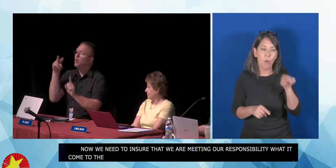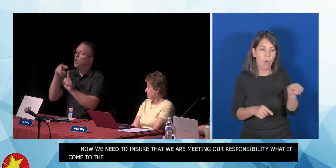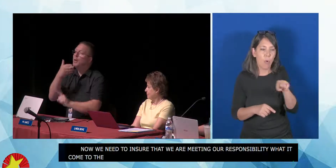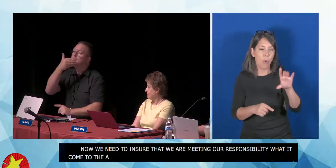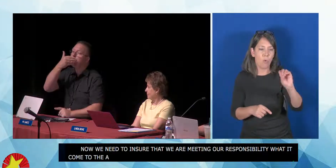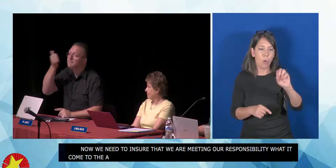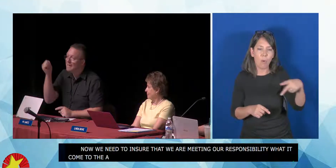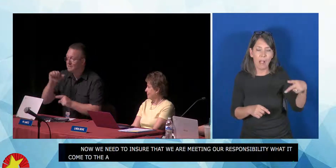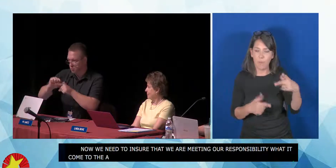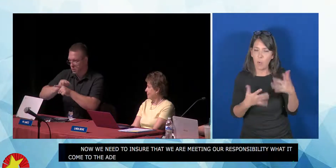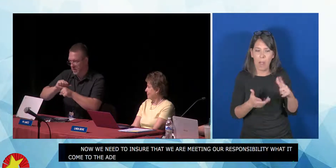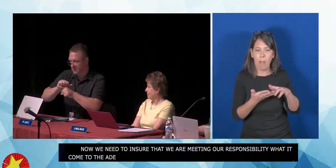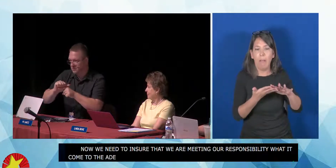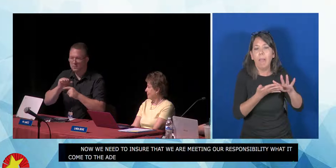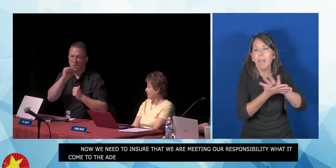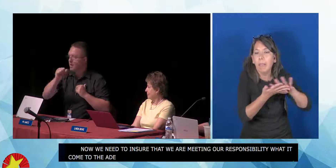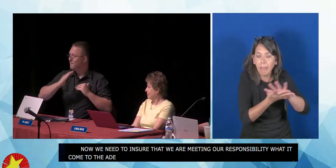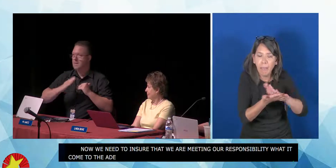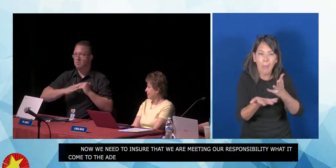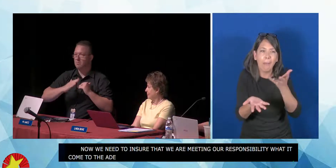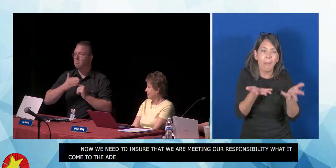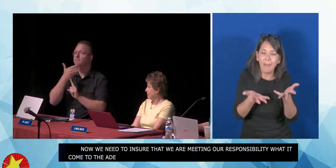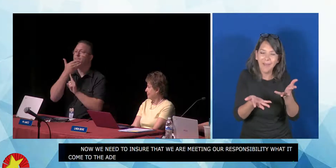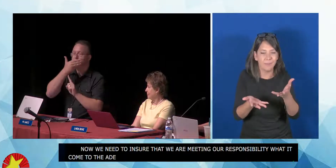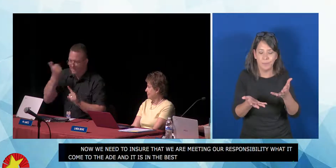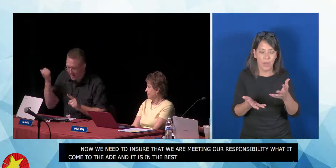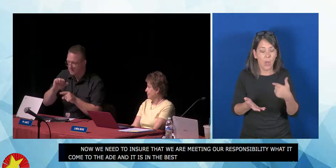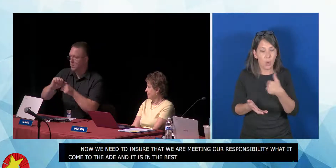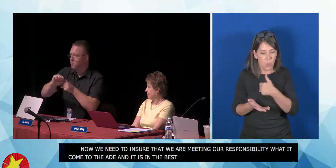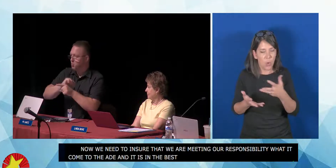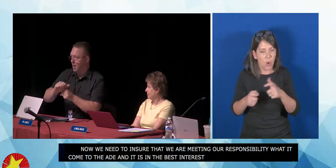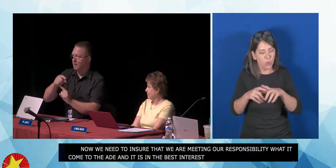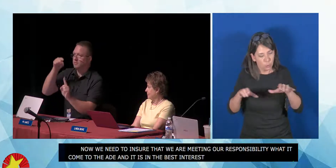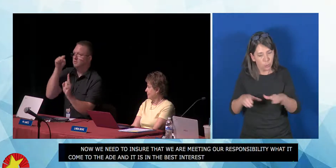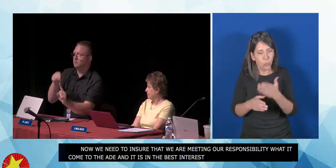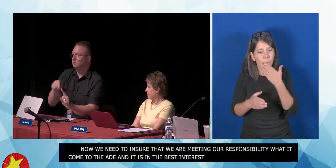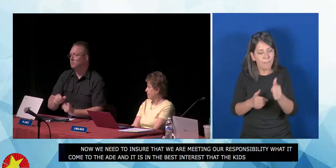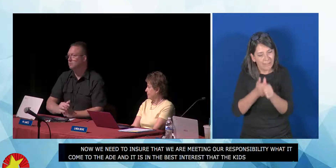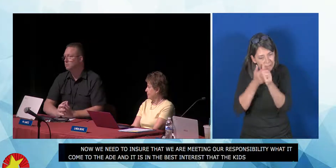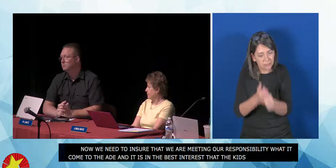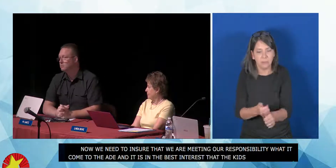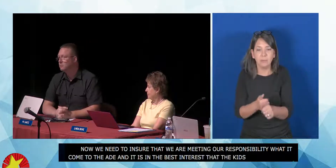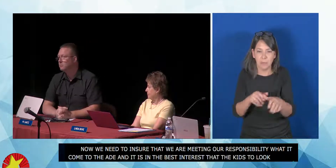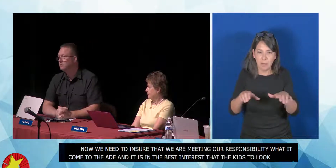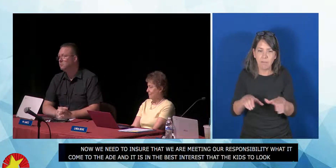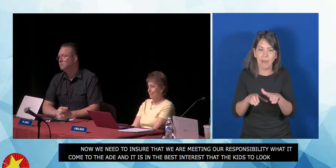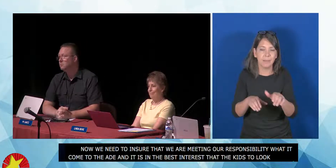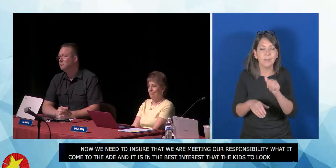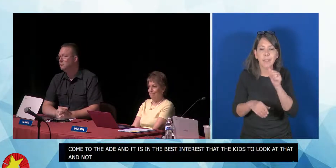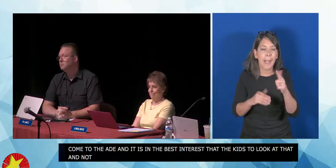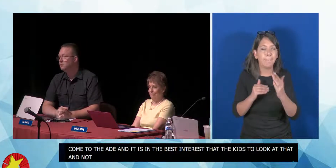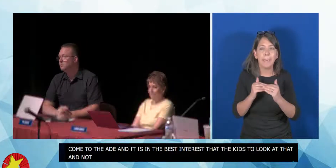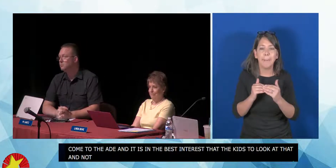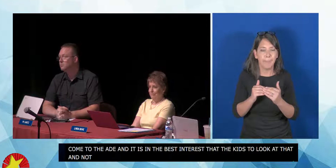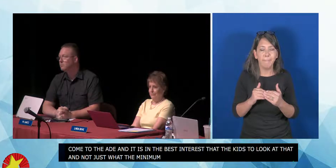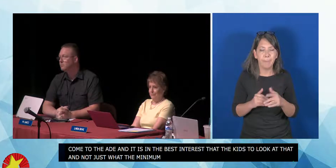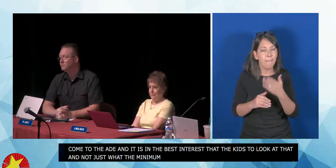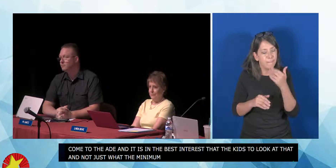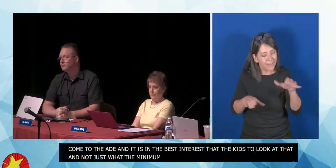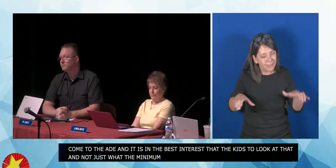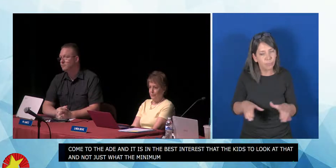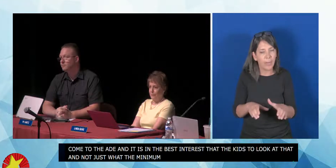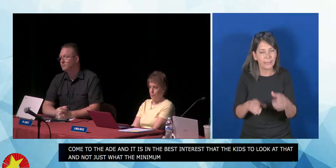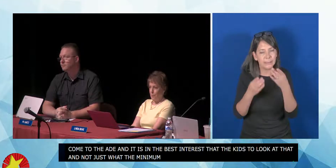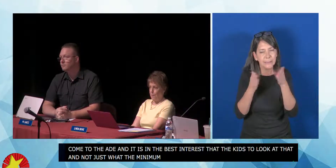areas. It's in the best interest of the kids to look at best practices, not just what the minimum is required, but we should be looking at best practices in